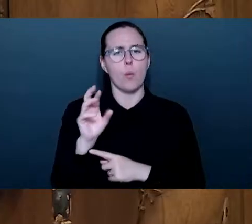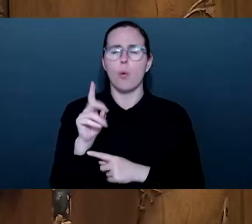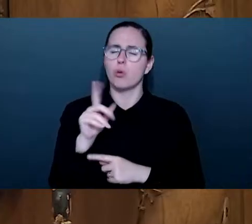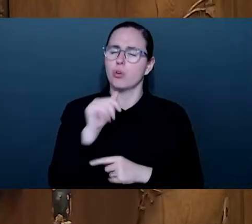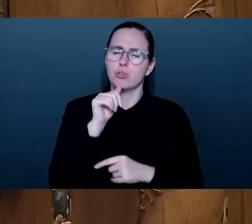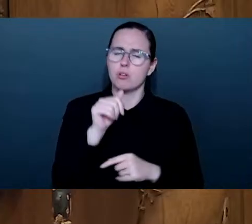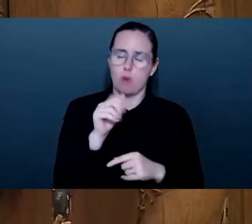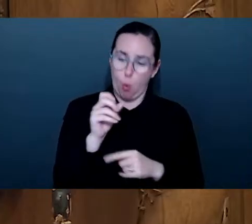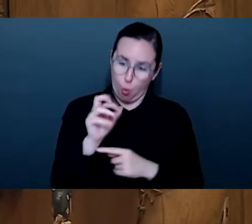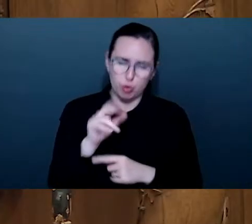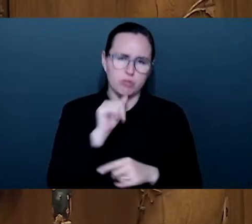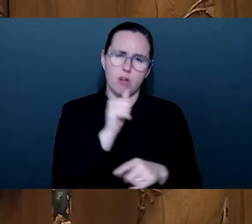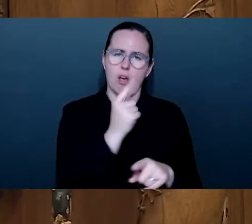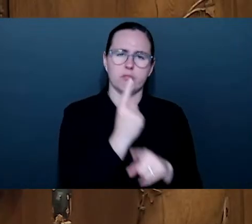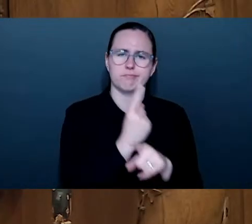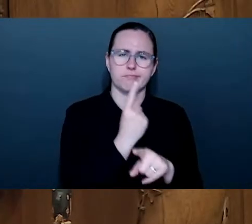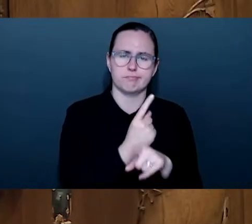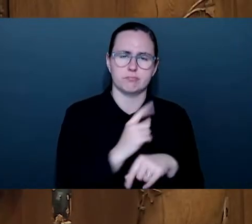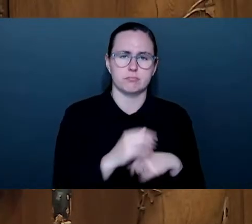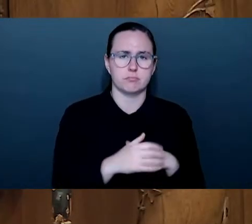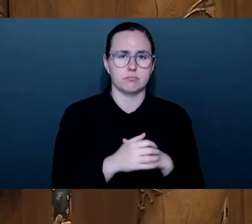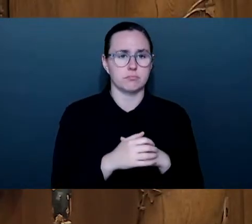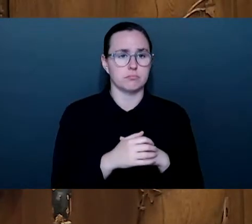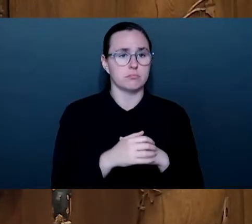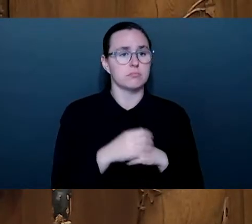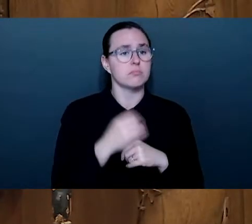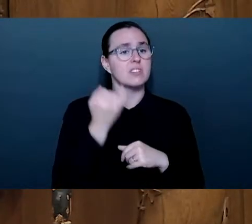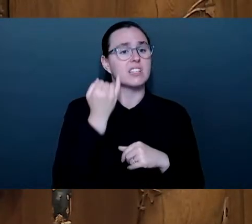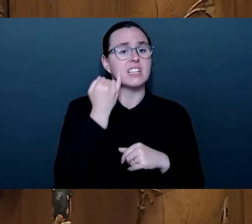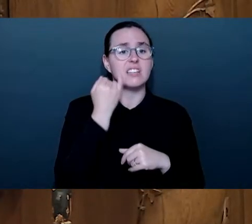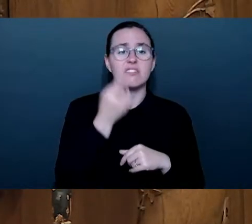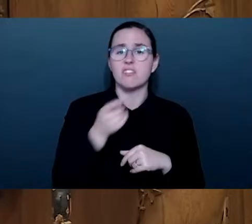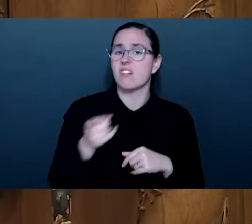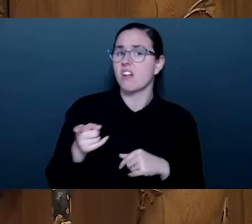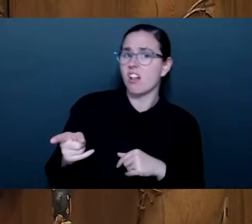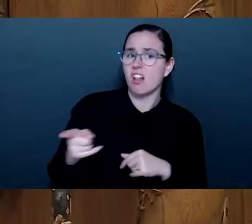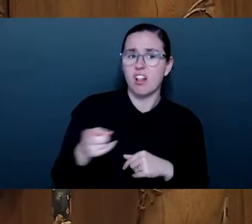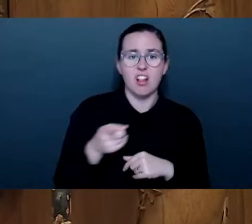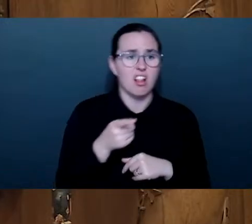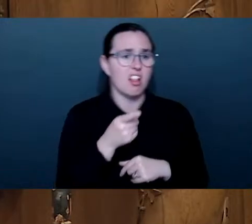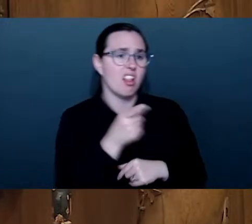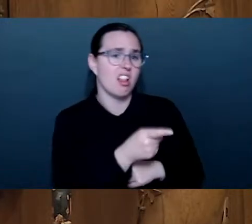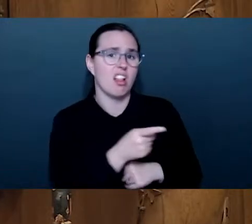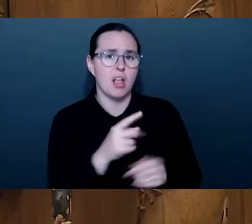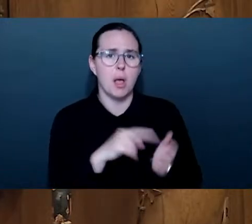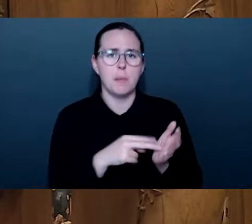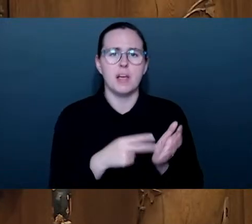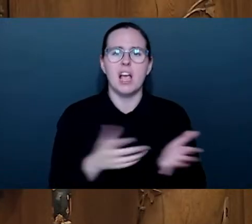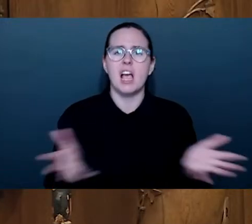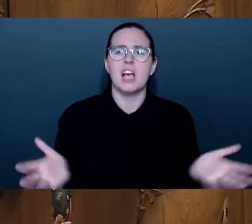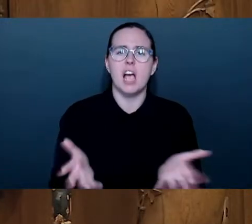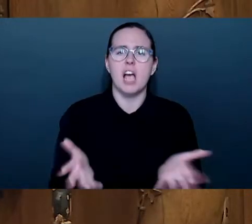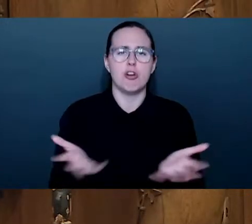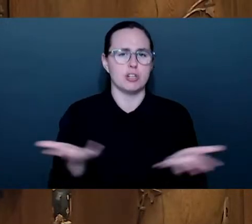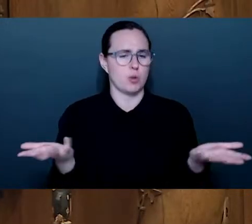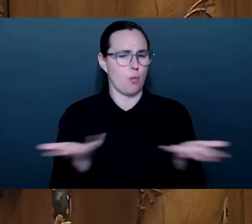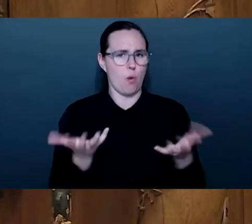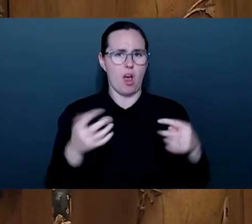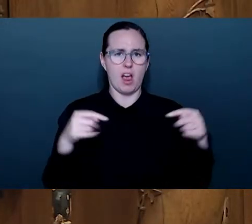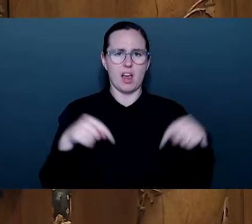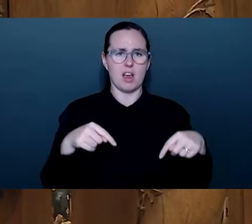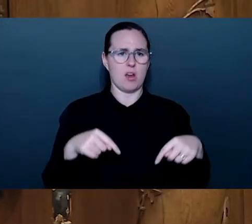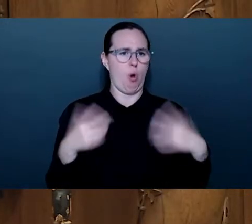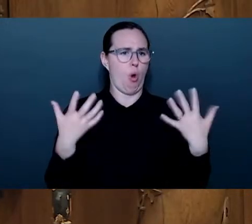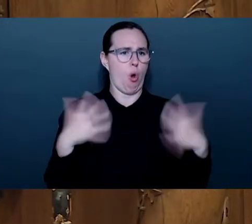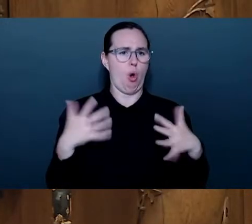encourage what is already a regrettable reality of this place, an undue personalization of issues